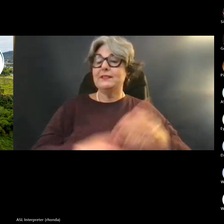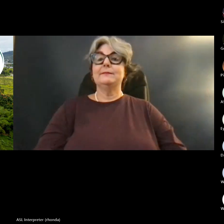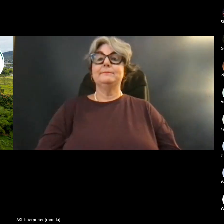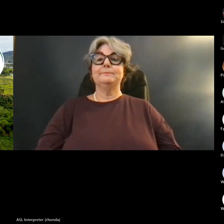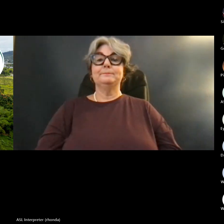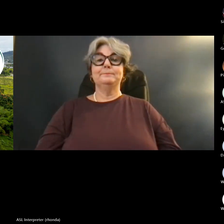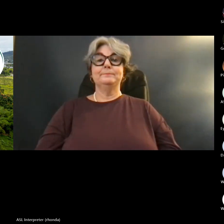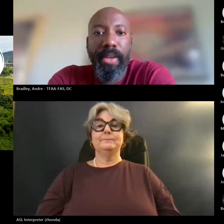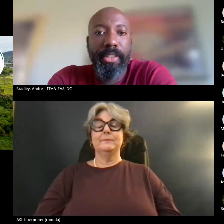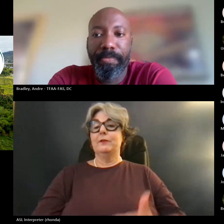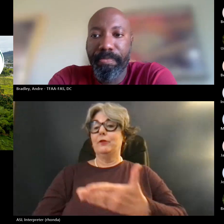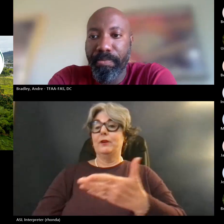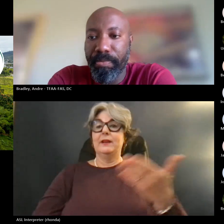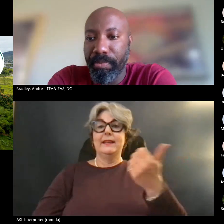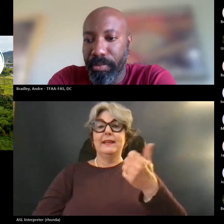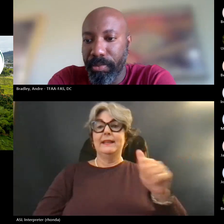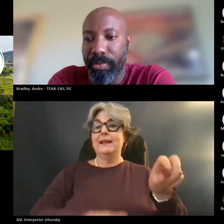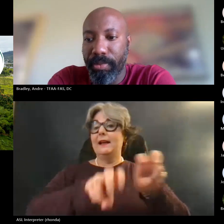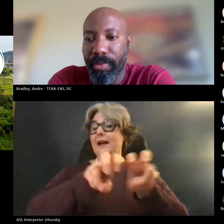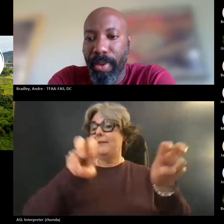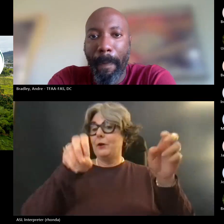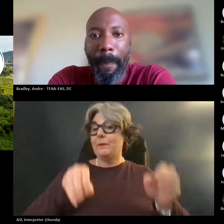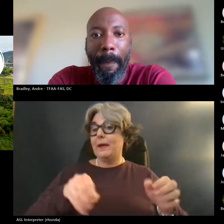of our panelists.